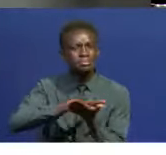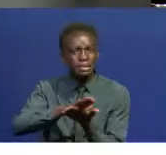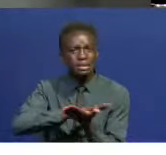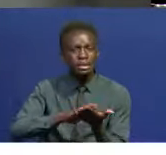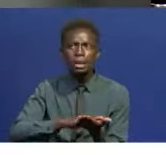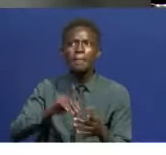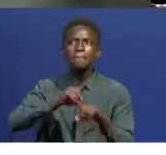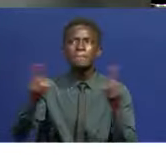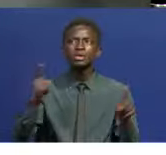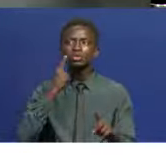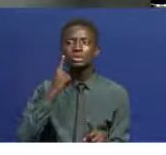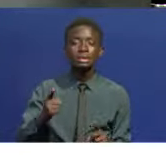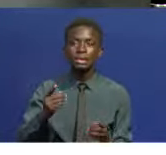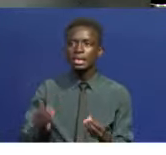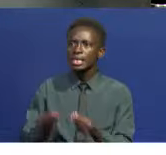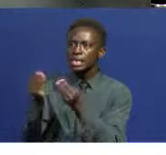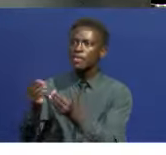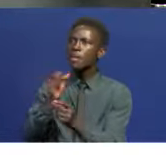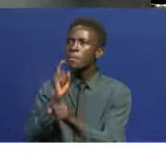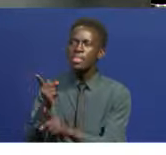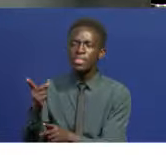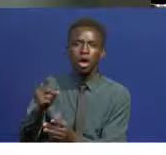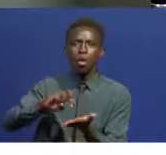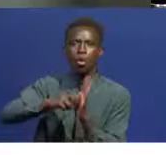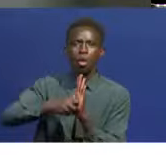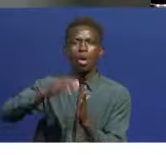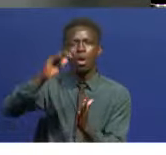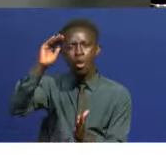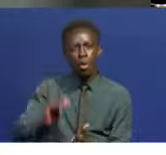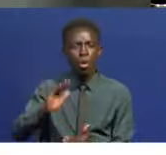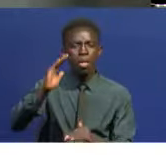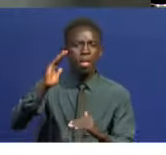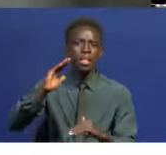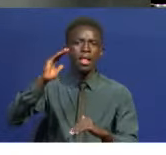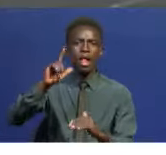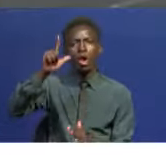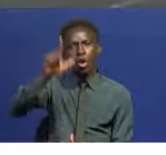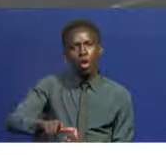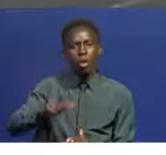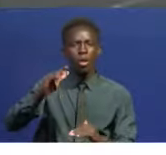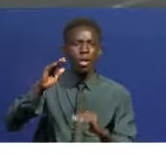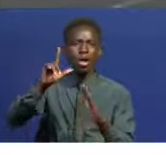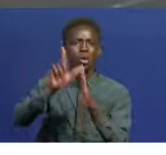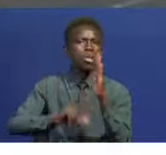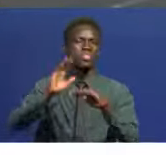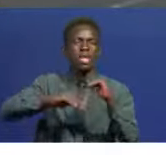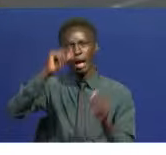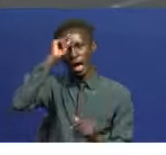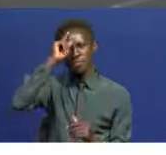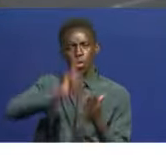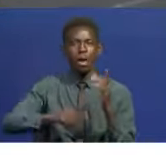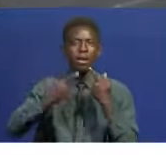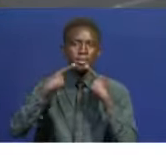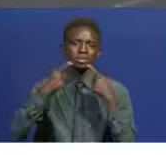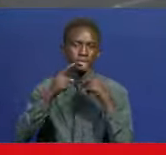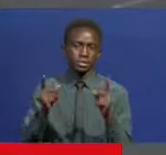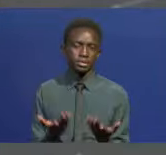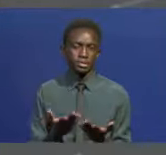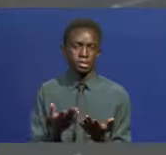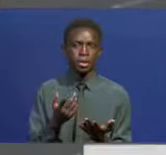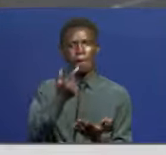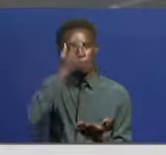given my brother here a contract lower than what the government is announcing, you know, through corruption means. Right. So what the regulator is